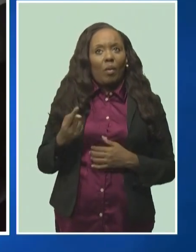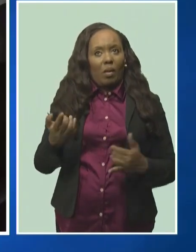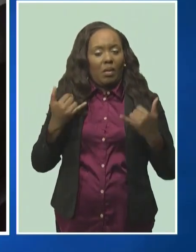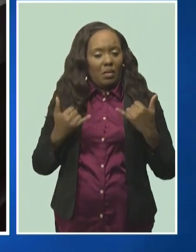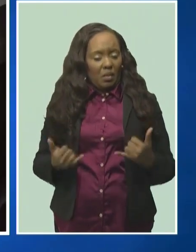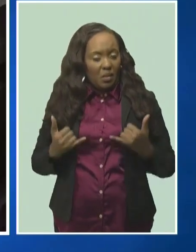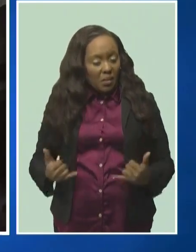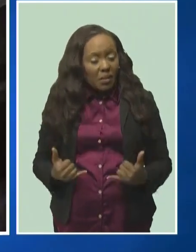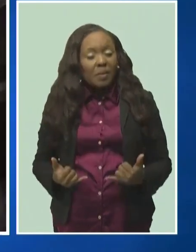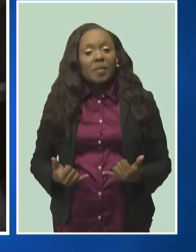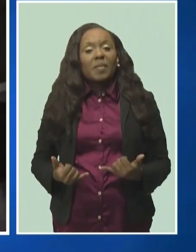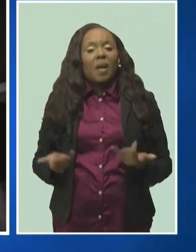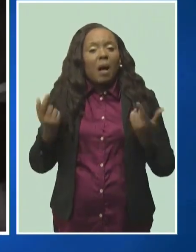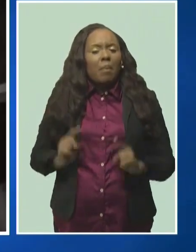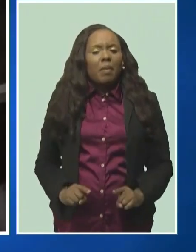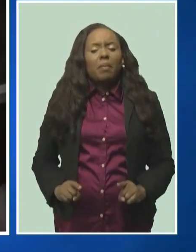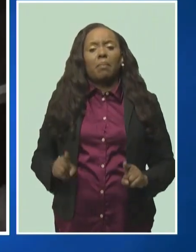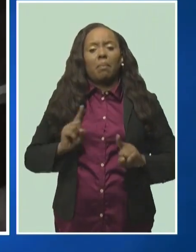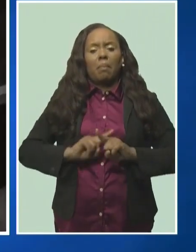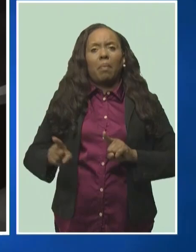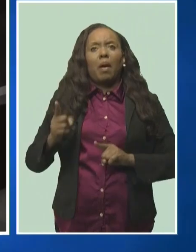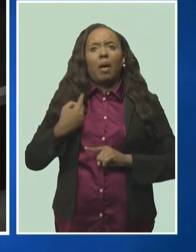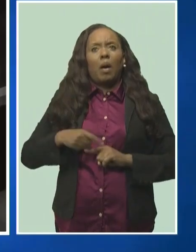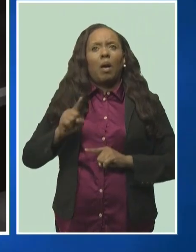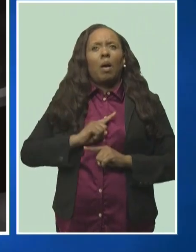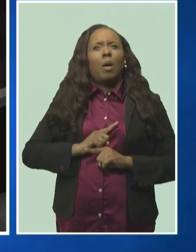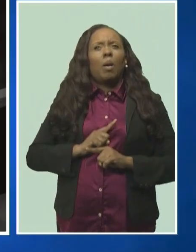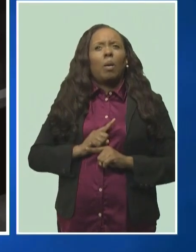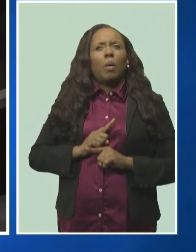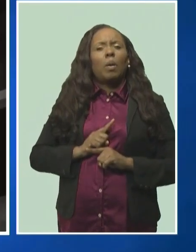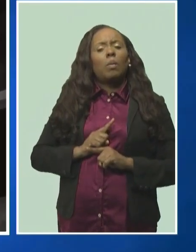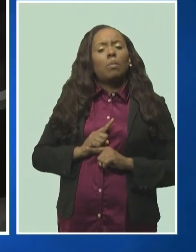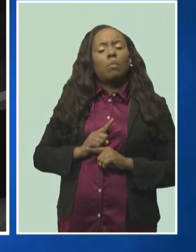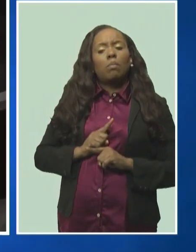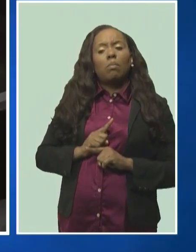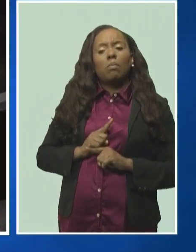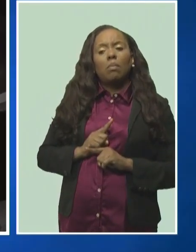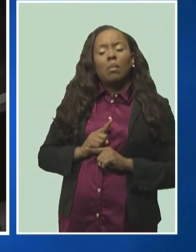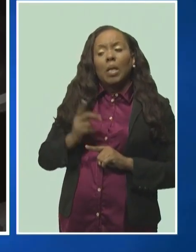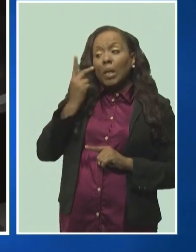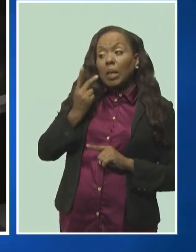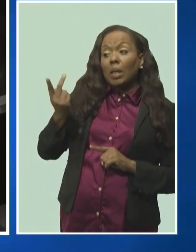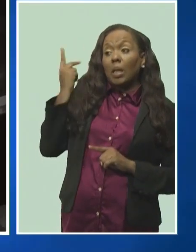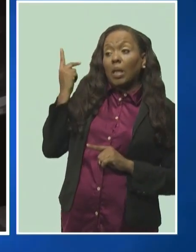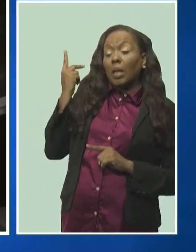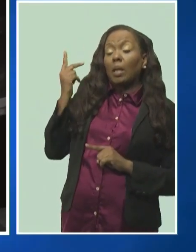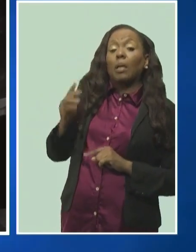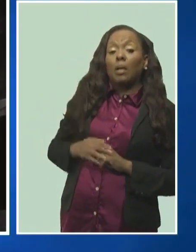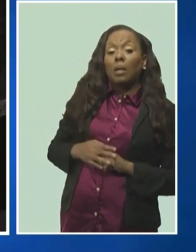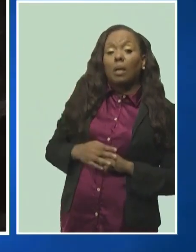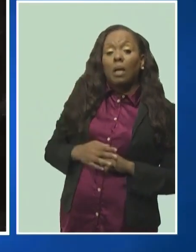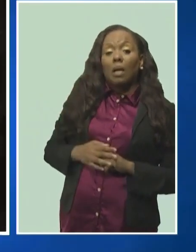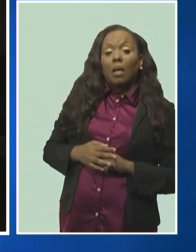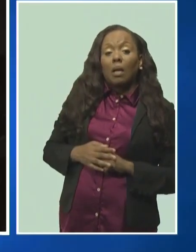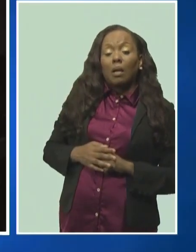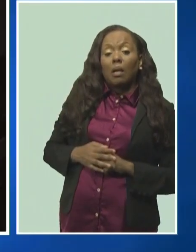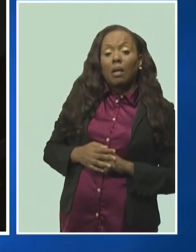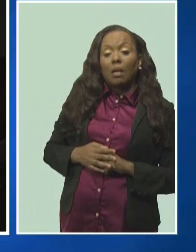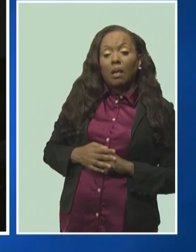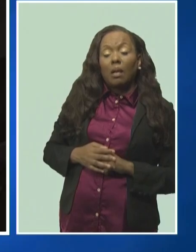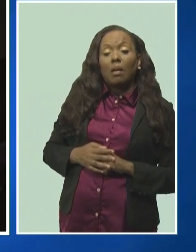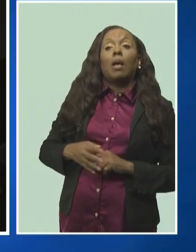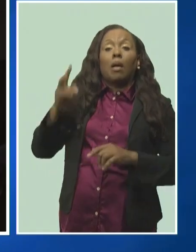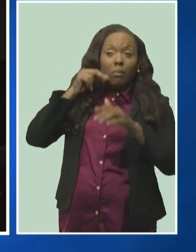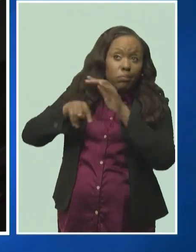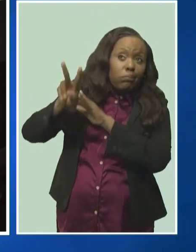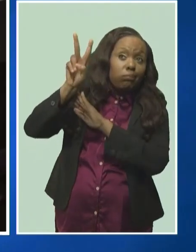now, but we springboard from what has happened and gone before. And we're looking at what will be happening next in the